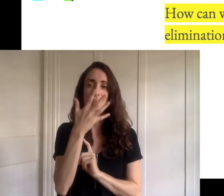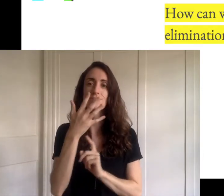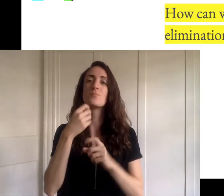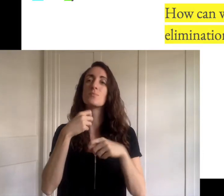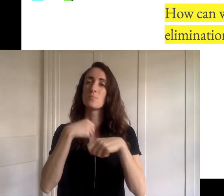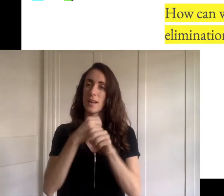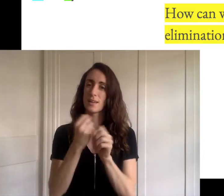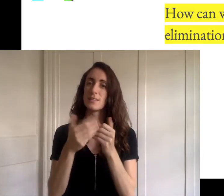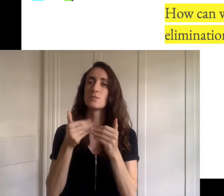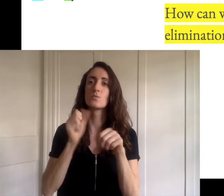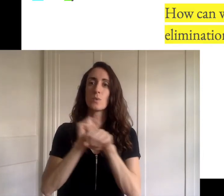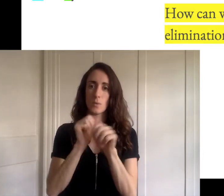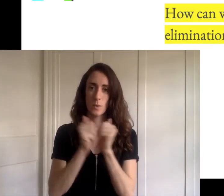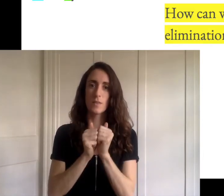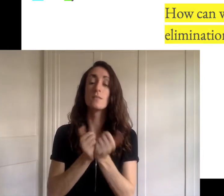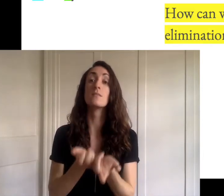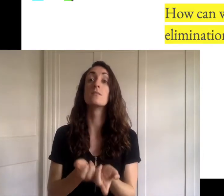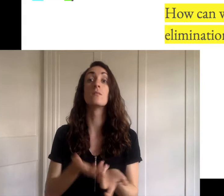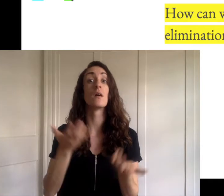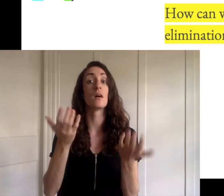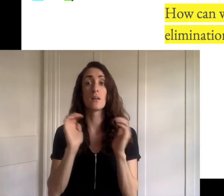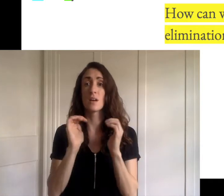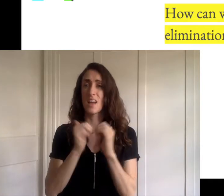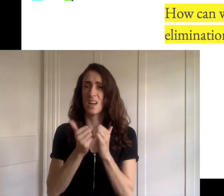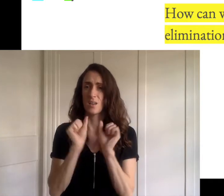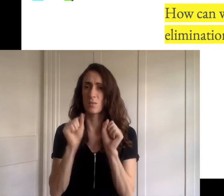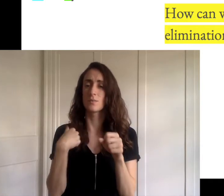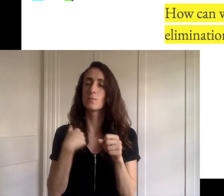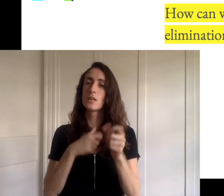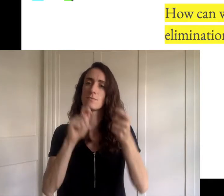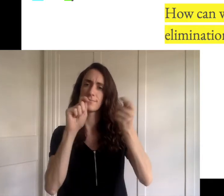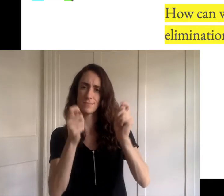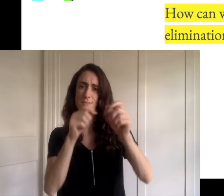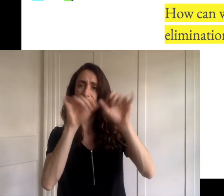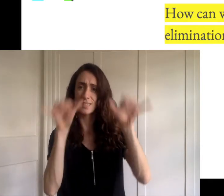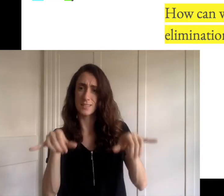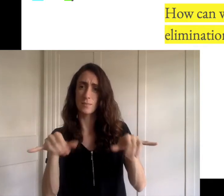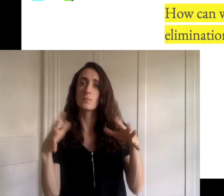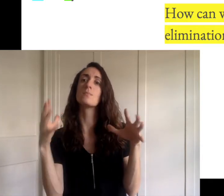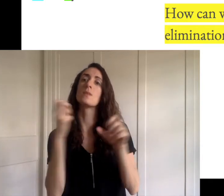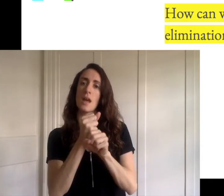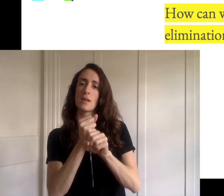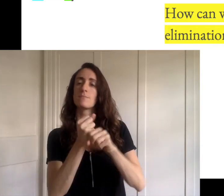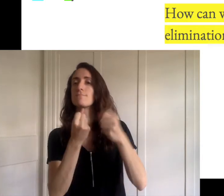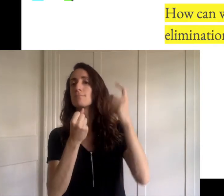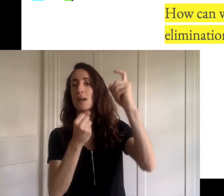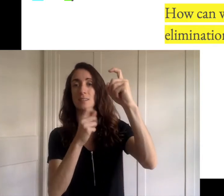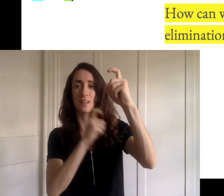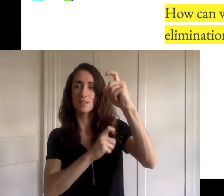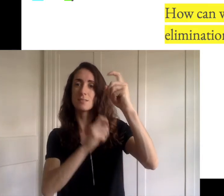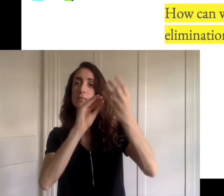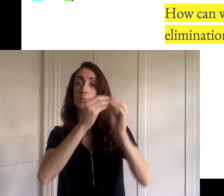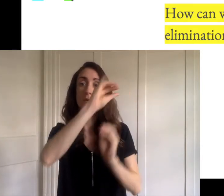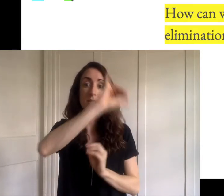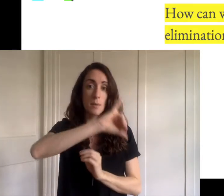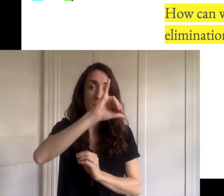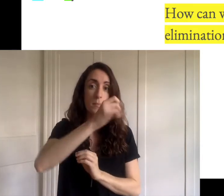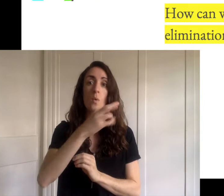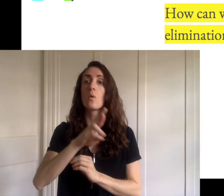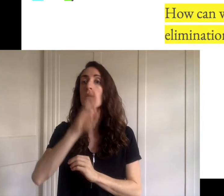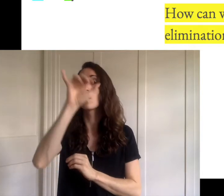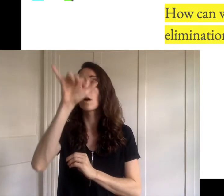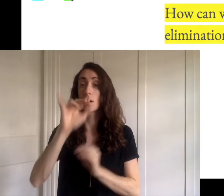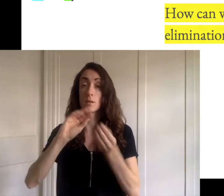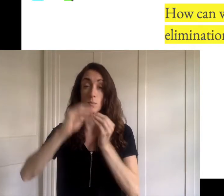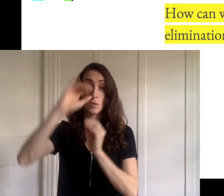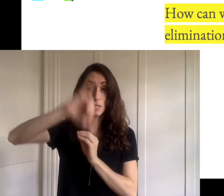look a little bit different, and that'll make them easier to work with. So we want to tweak these equations to make them a good candidate